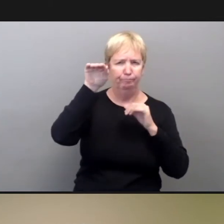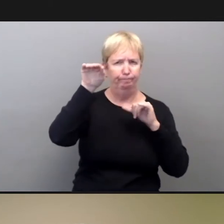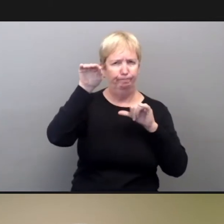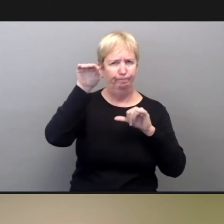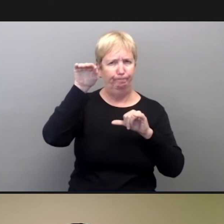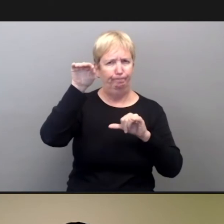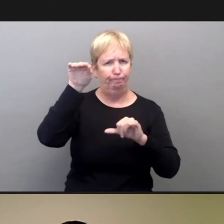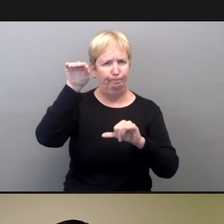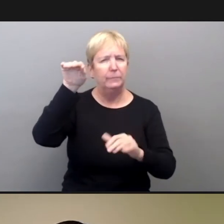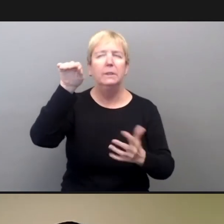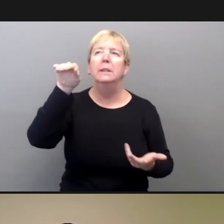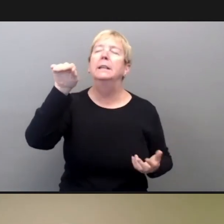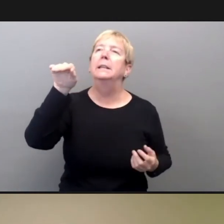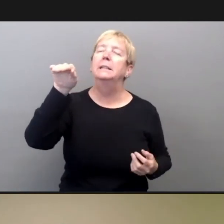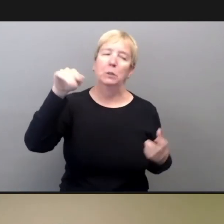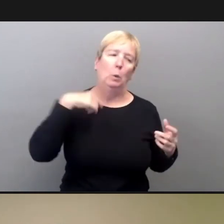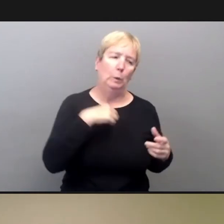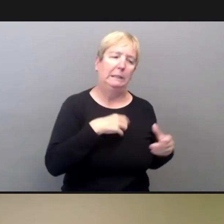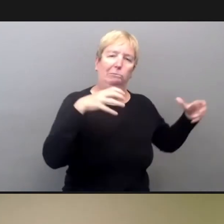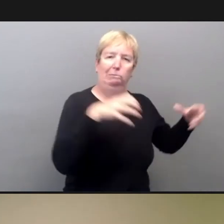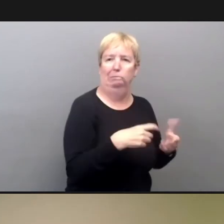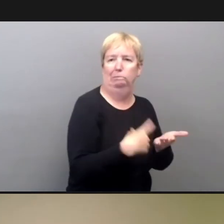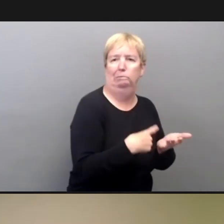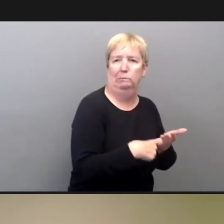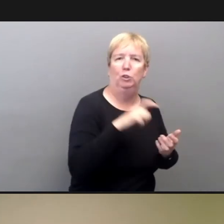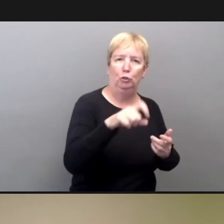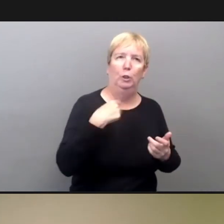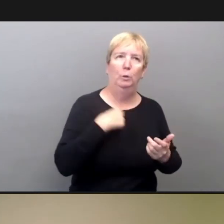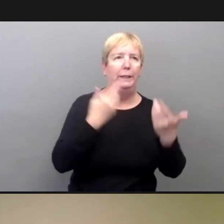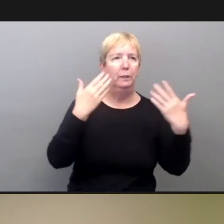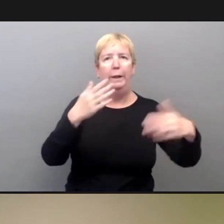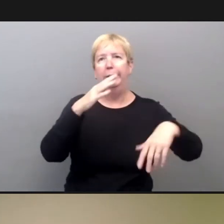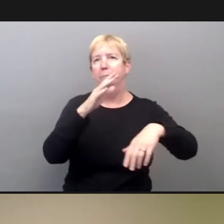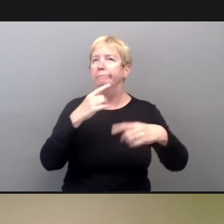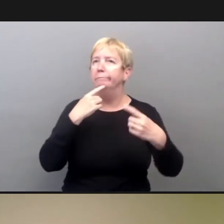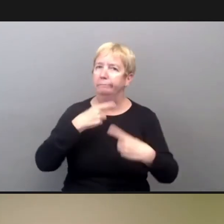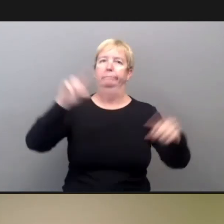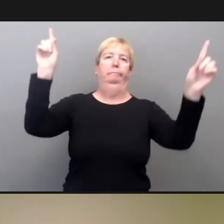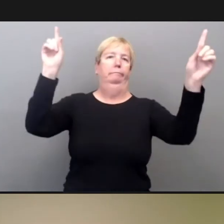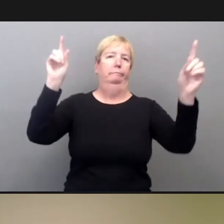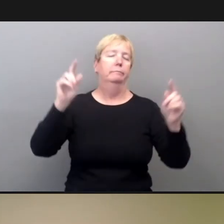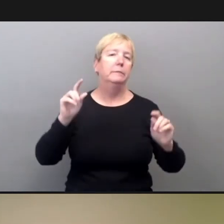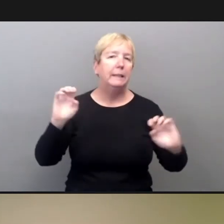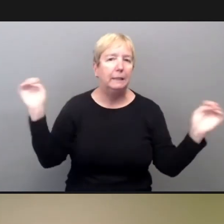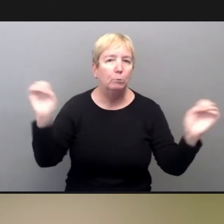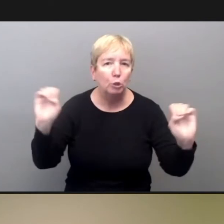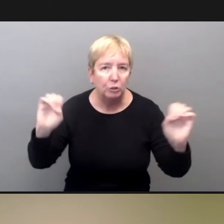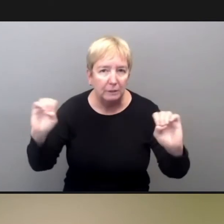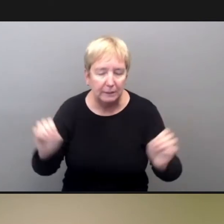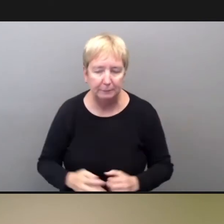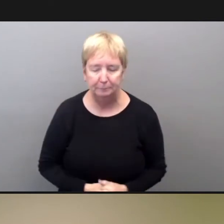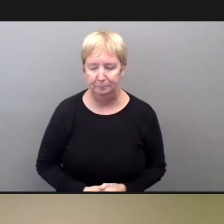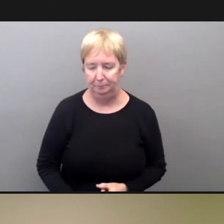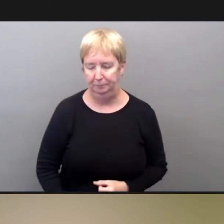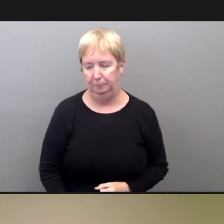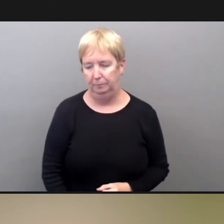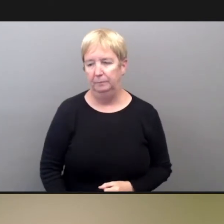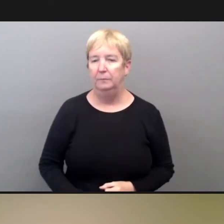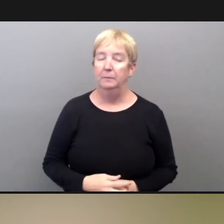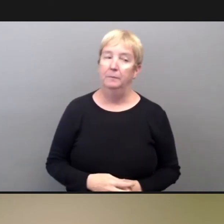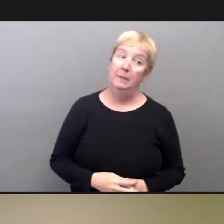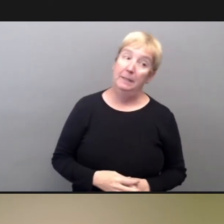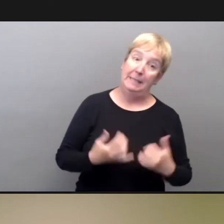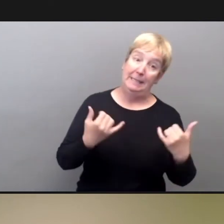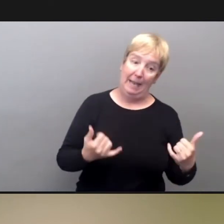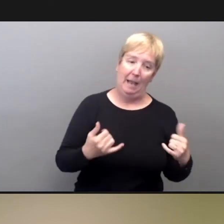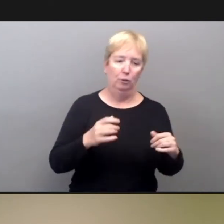that question again. So we're discussing that. I think in terms of suppressing, adding additional restrictions